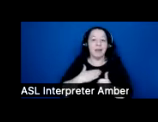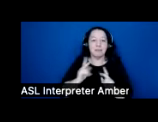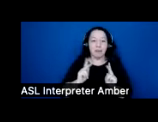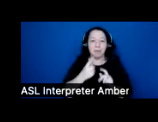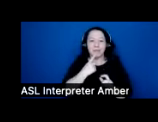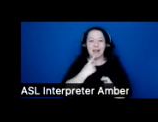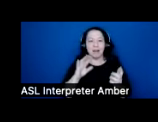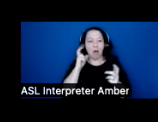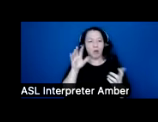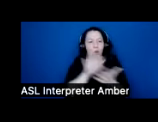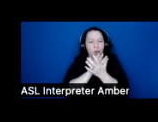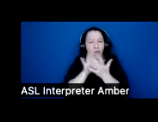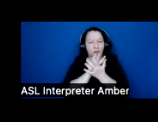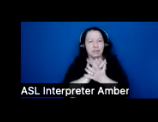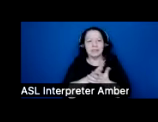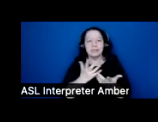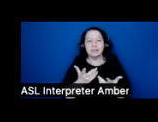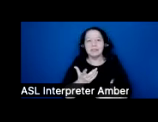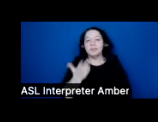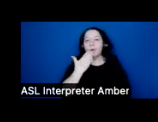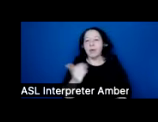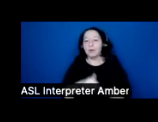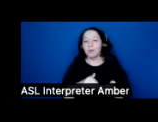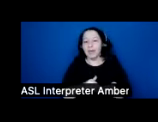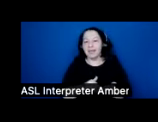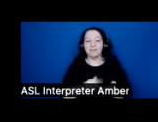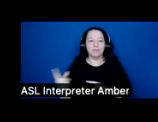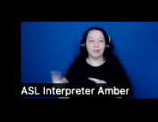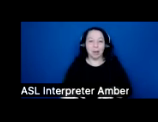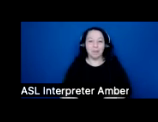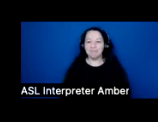Hili. So thank you again for being here.